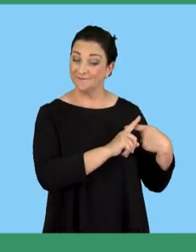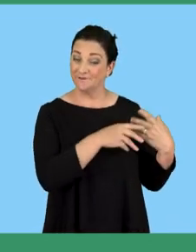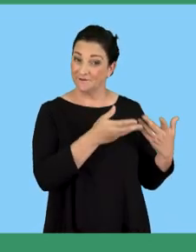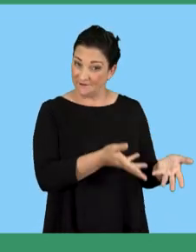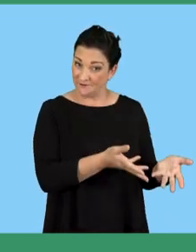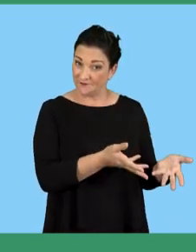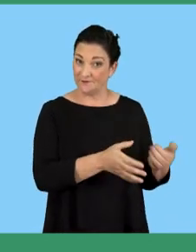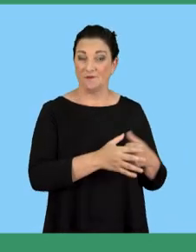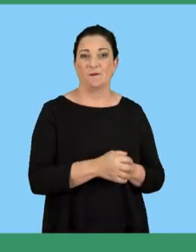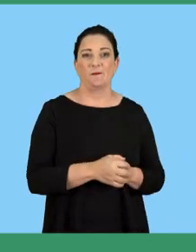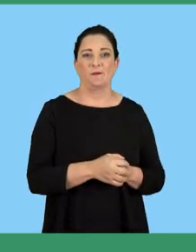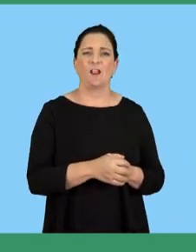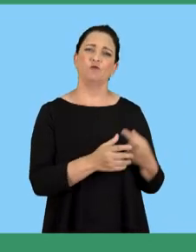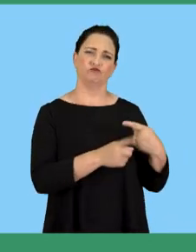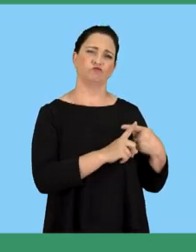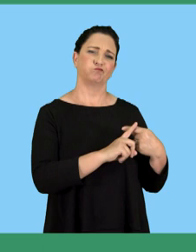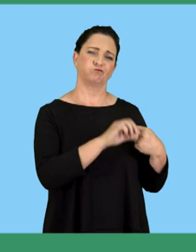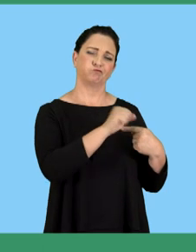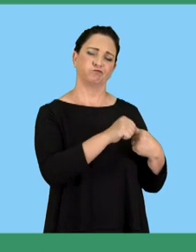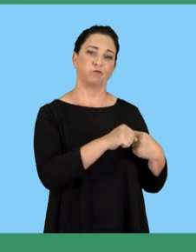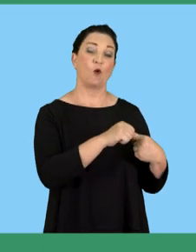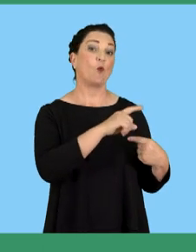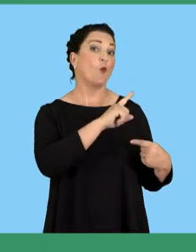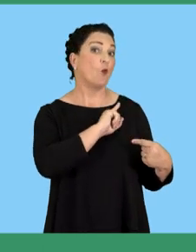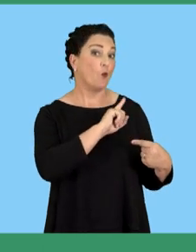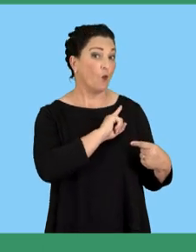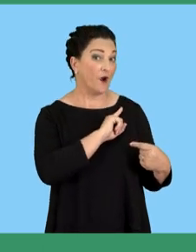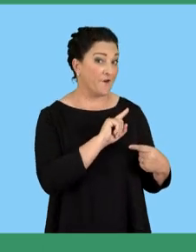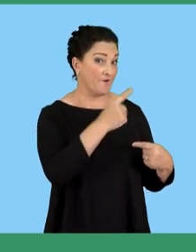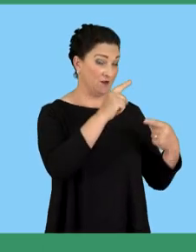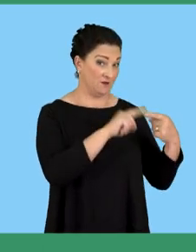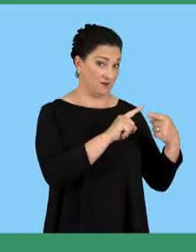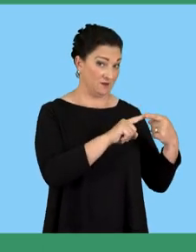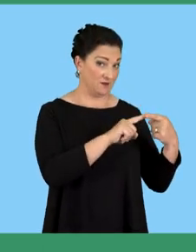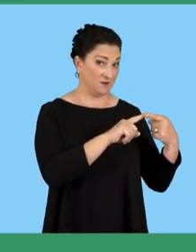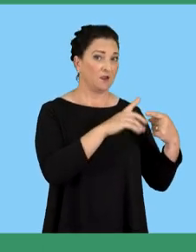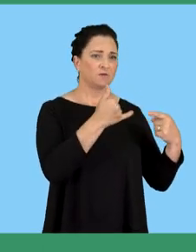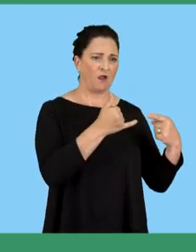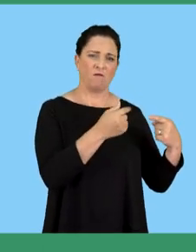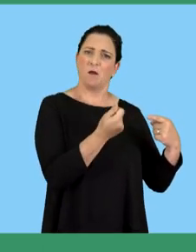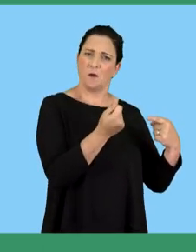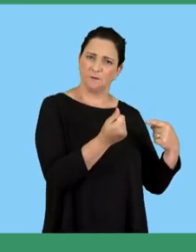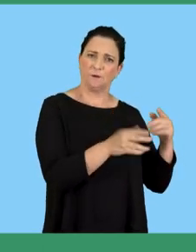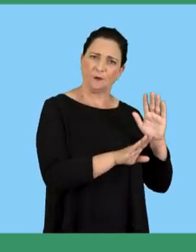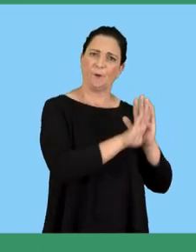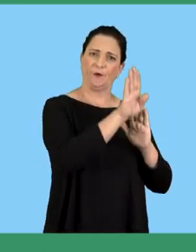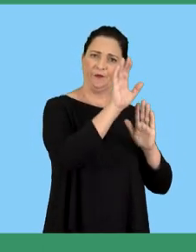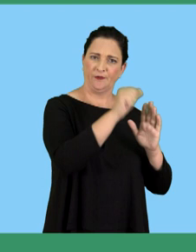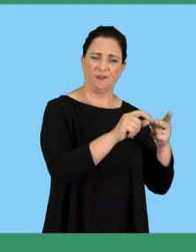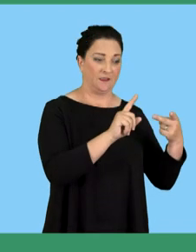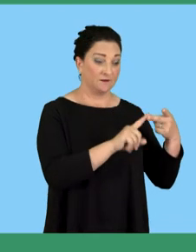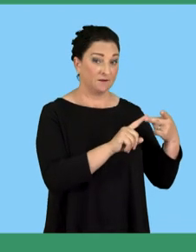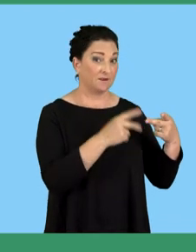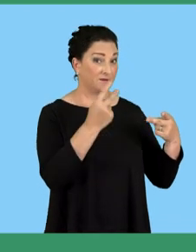positives. Those are positives because the first one is that the welfare has improved, and the second one is